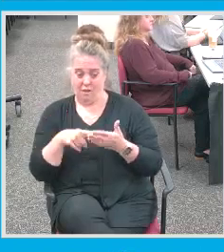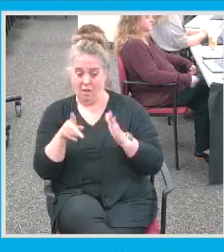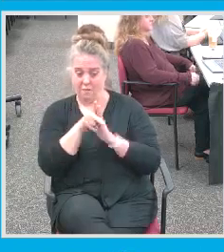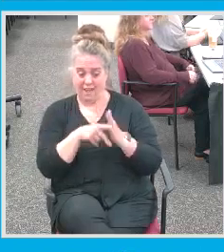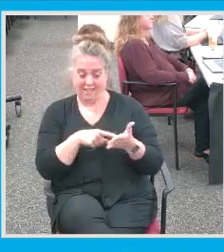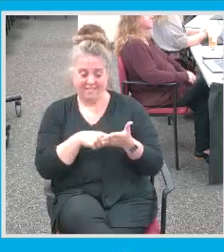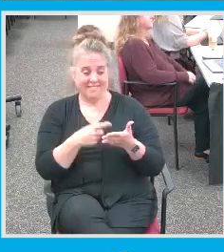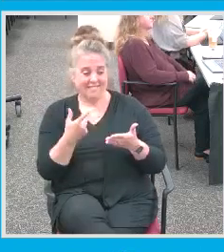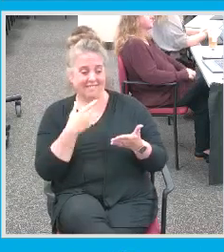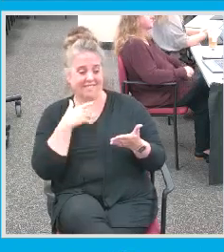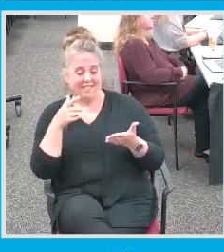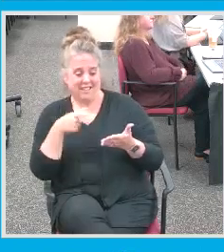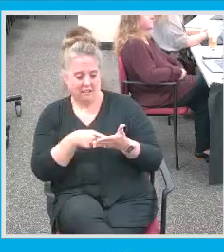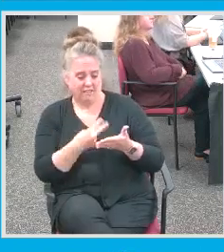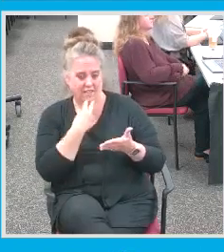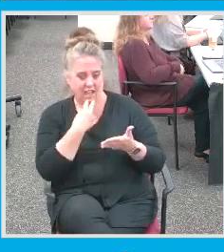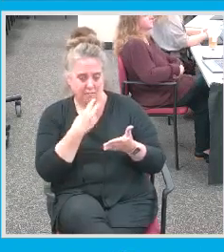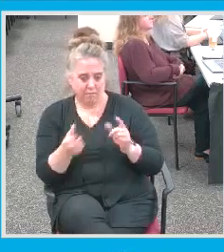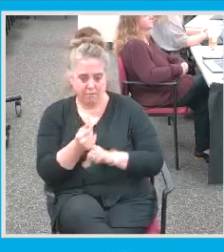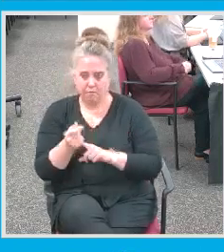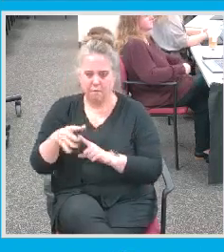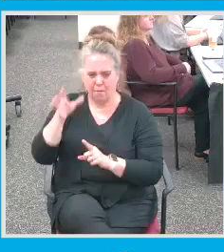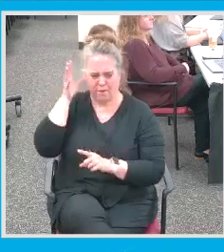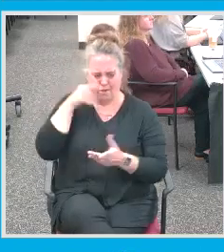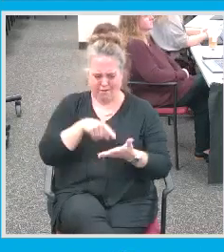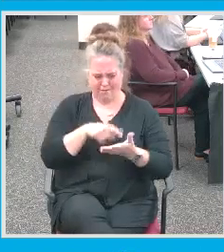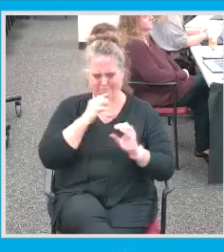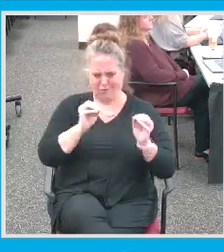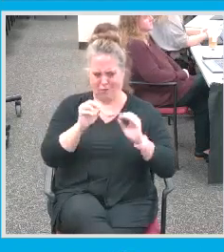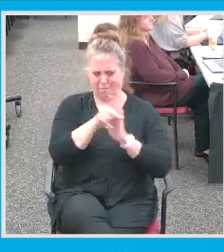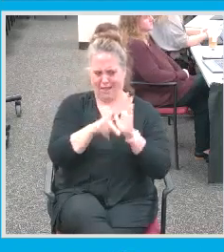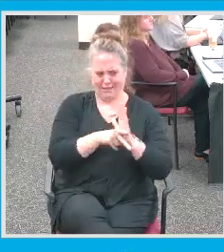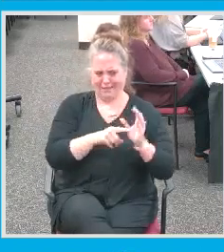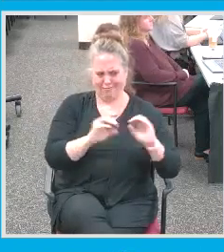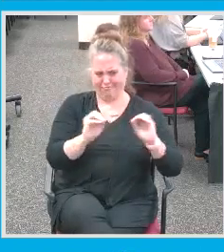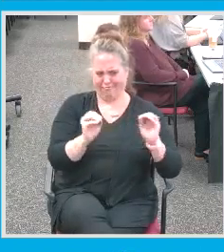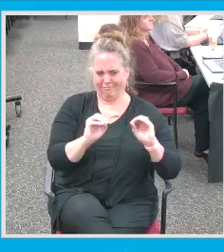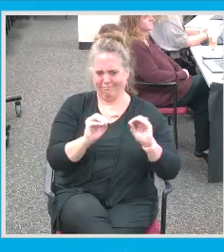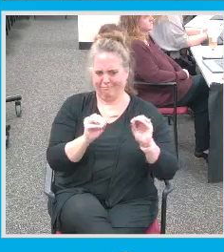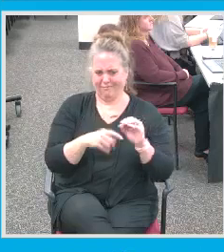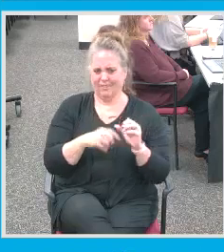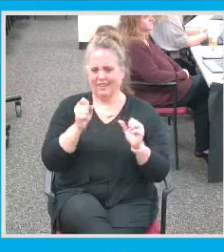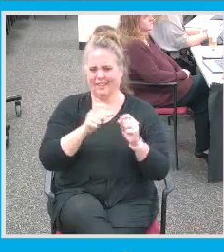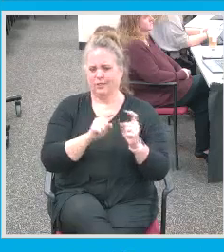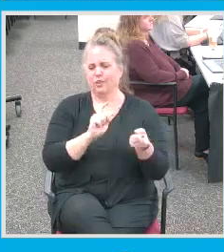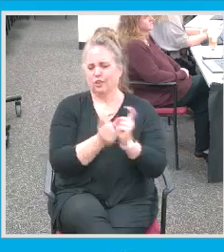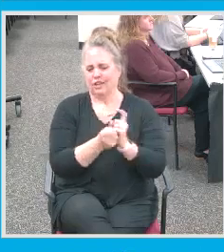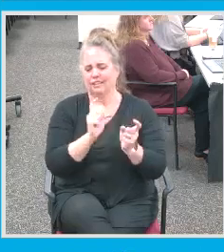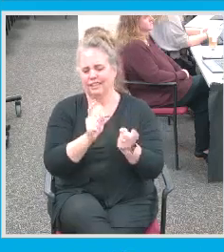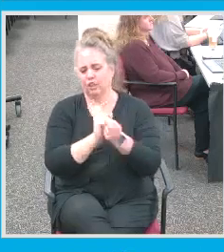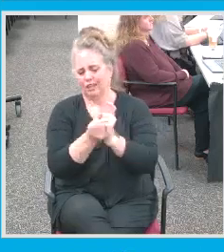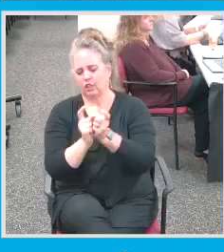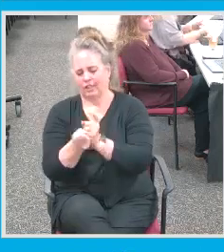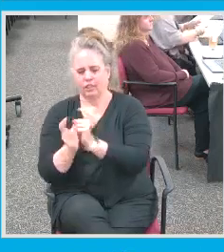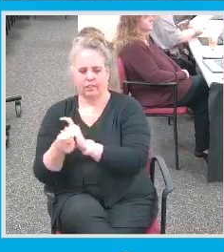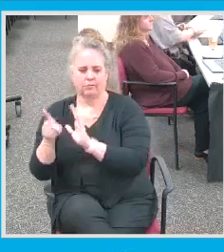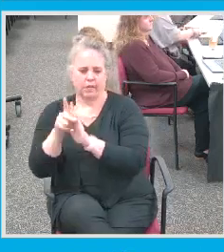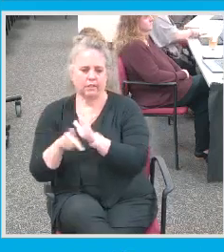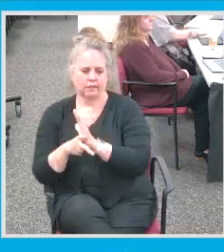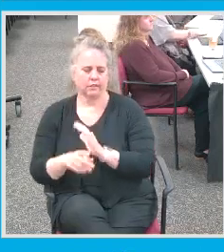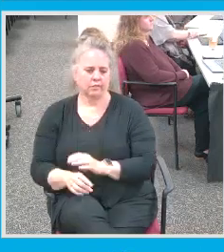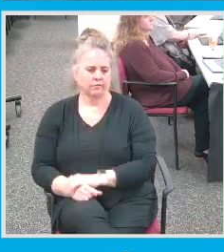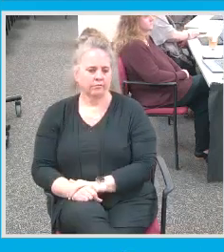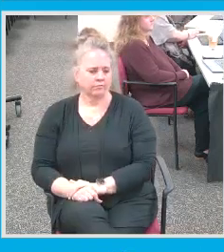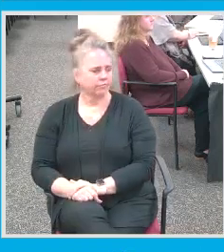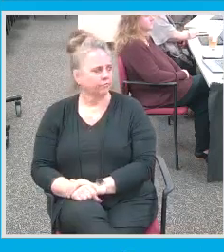and I are in the process. In June, we're going to finalize all our policies on tobacco-related stuff. They have not been updated in a long time, so I was glad